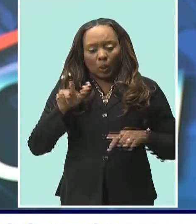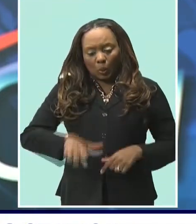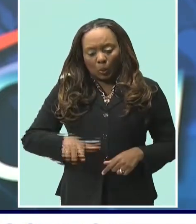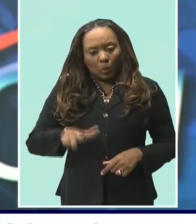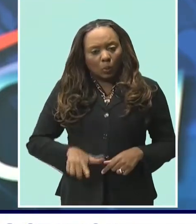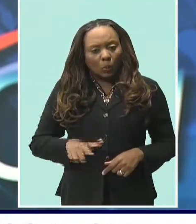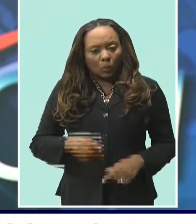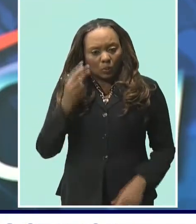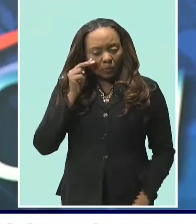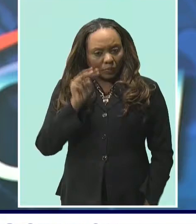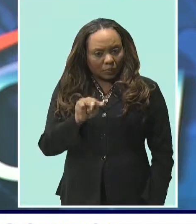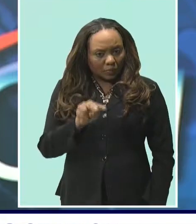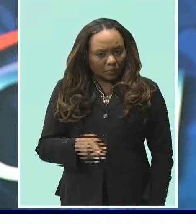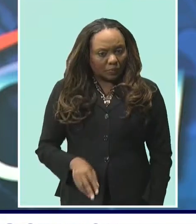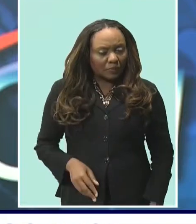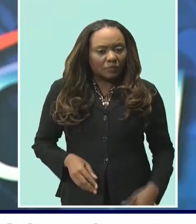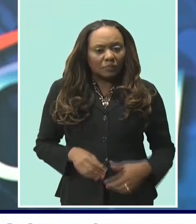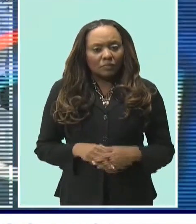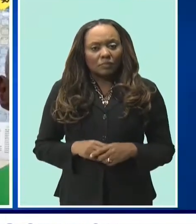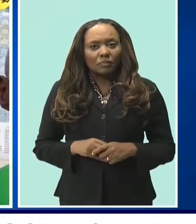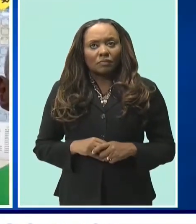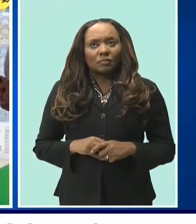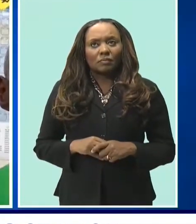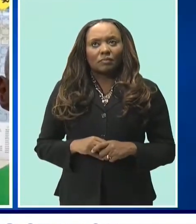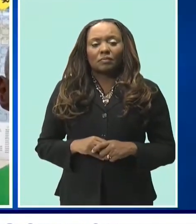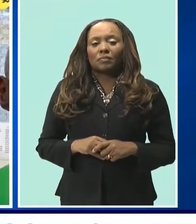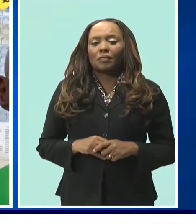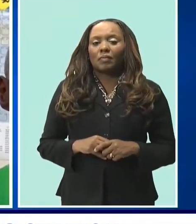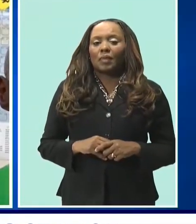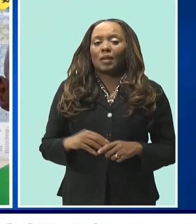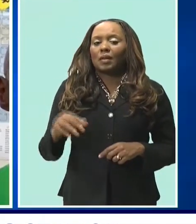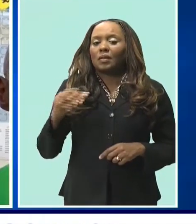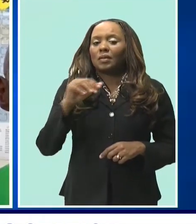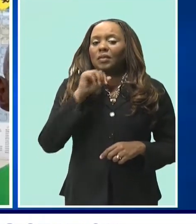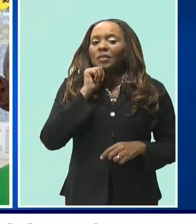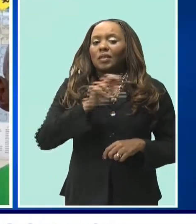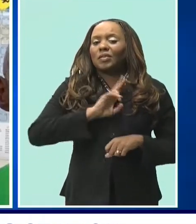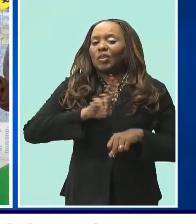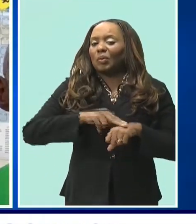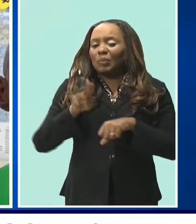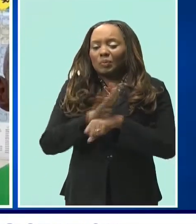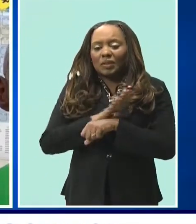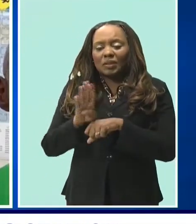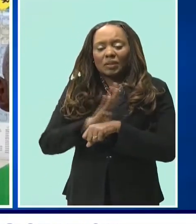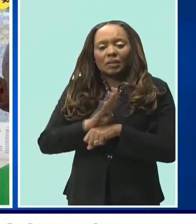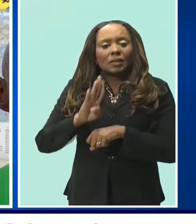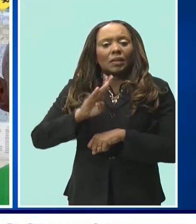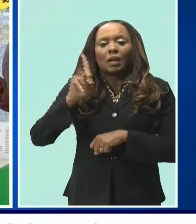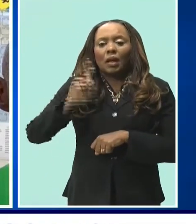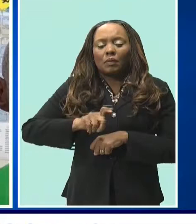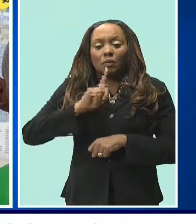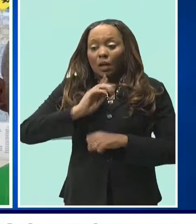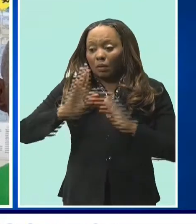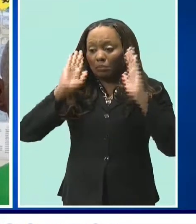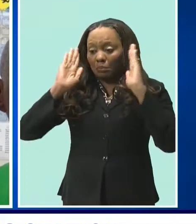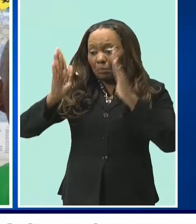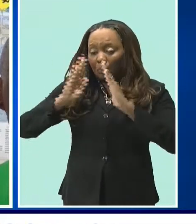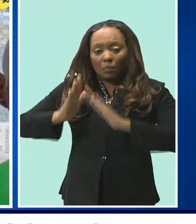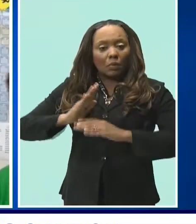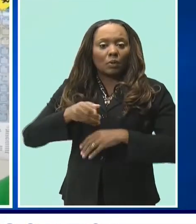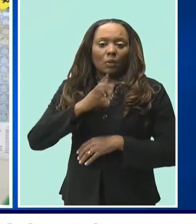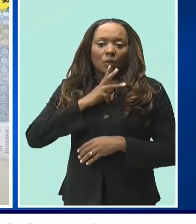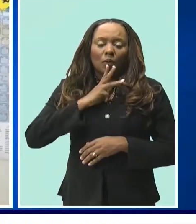Lorna Jones has more. It is not business as usual. We need to curb the way that we use water. We need to start looking at water